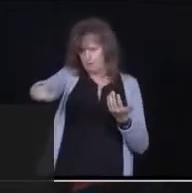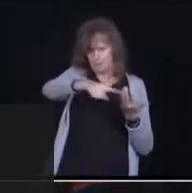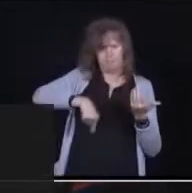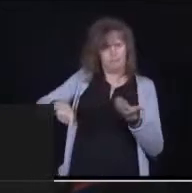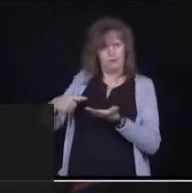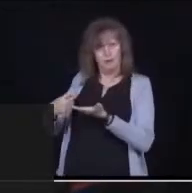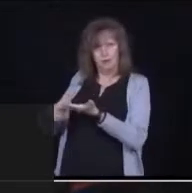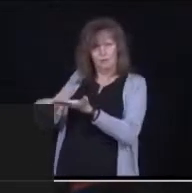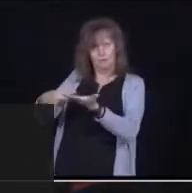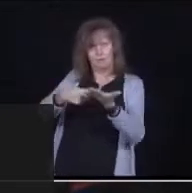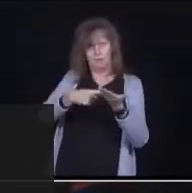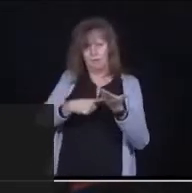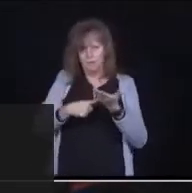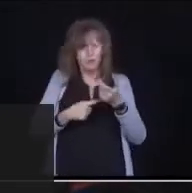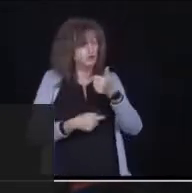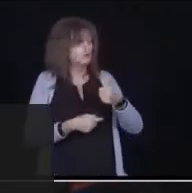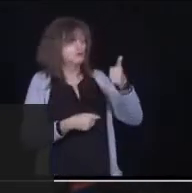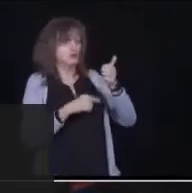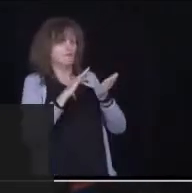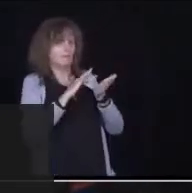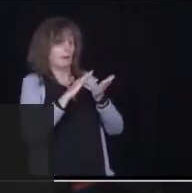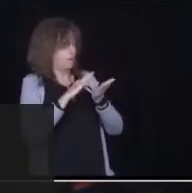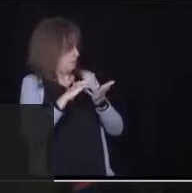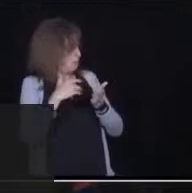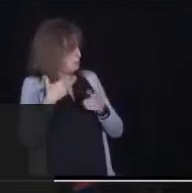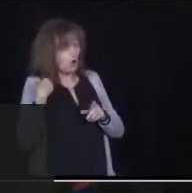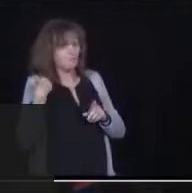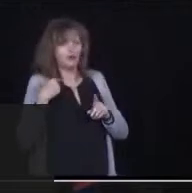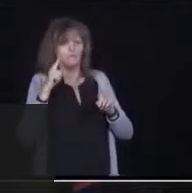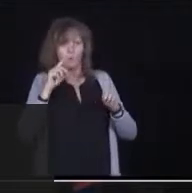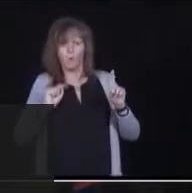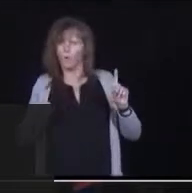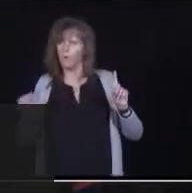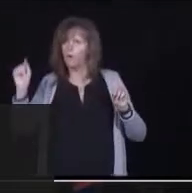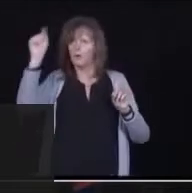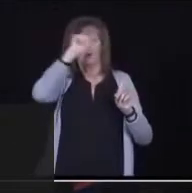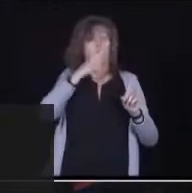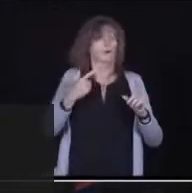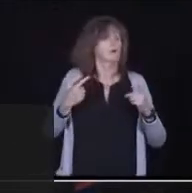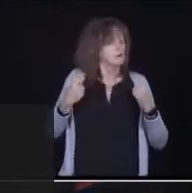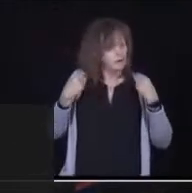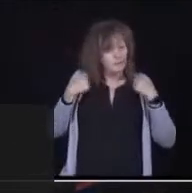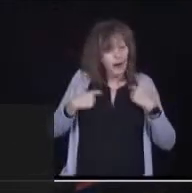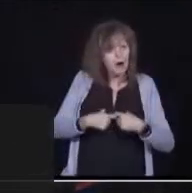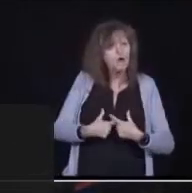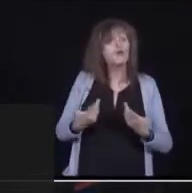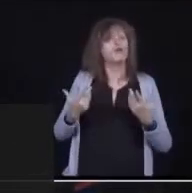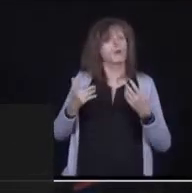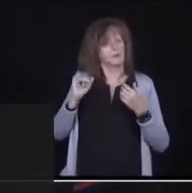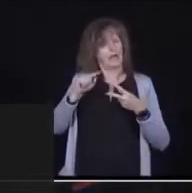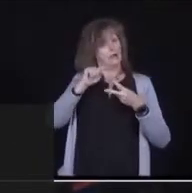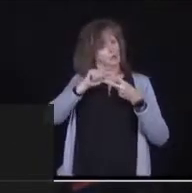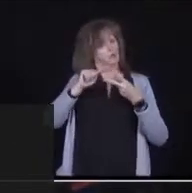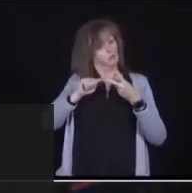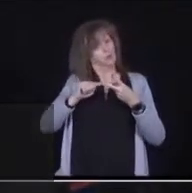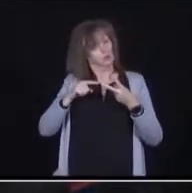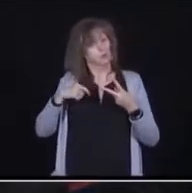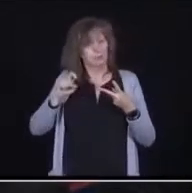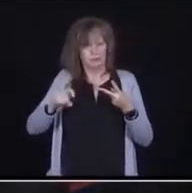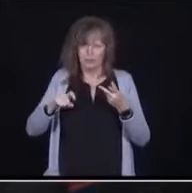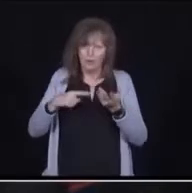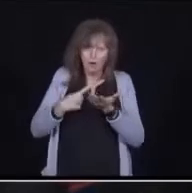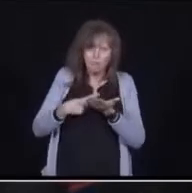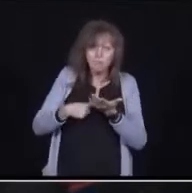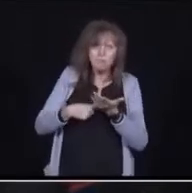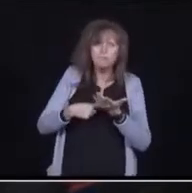chief medical officer of that region and the mayor. Those are two key priorities, and I've talked to the mayor of